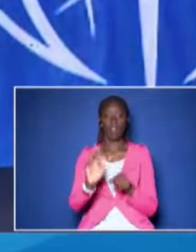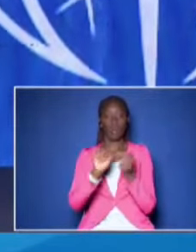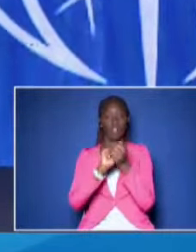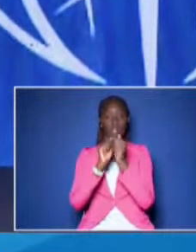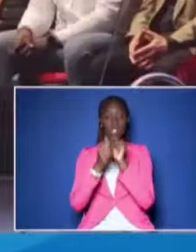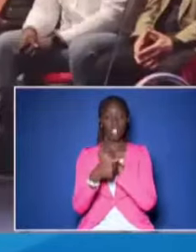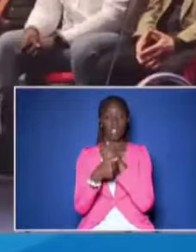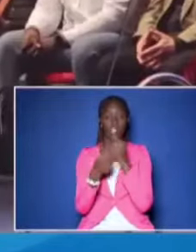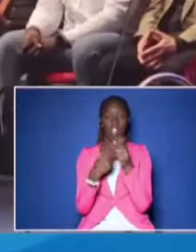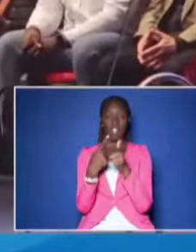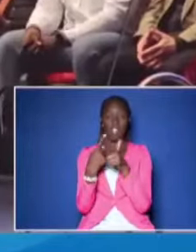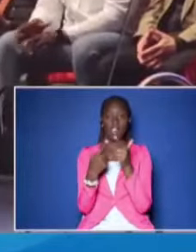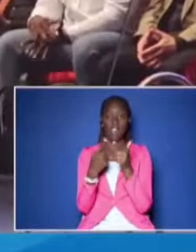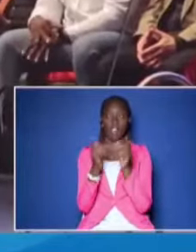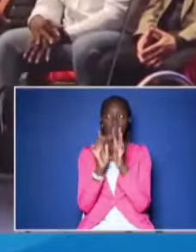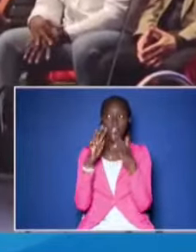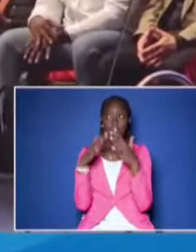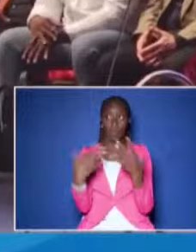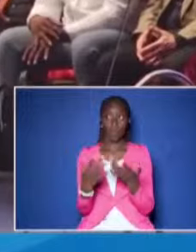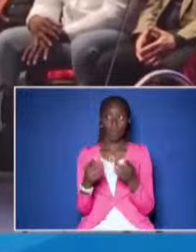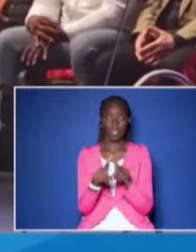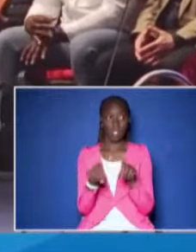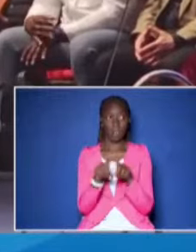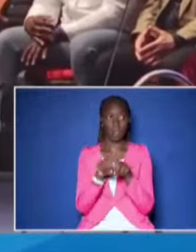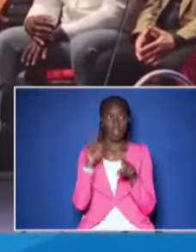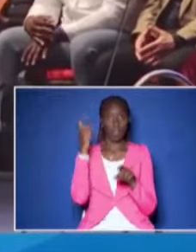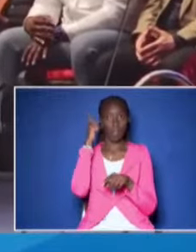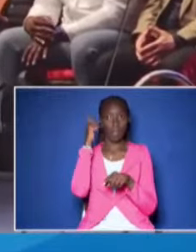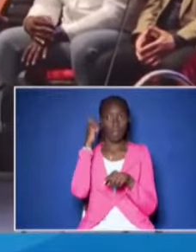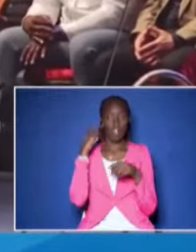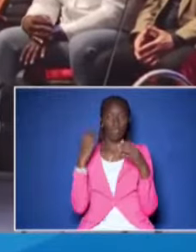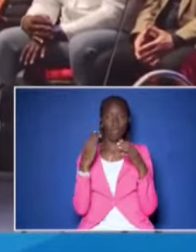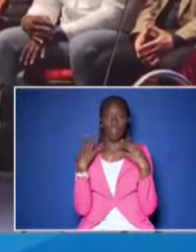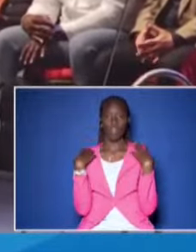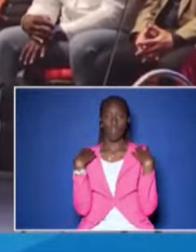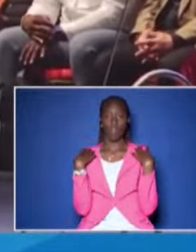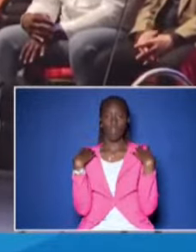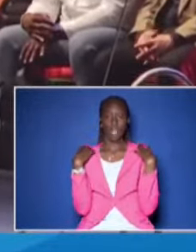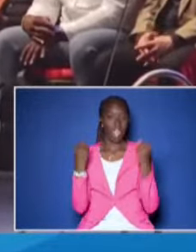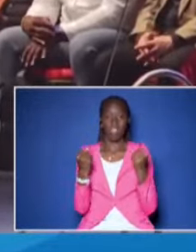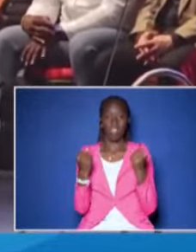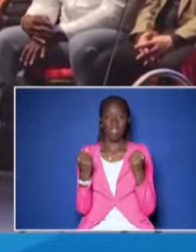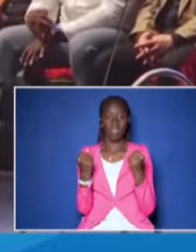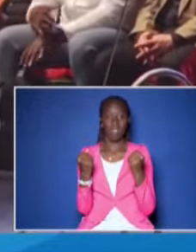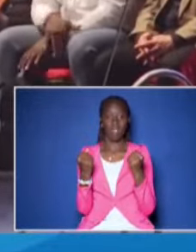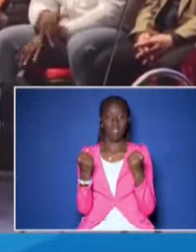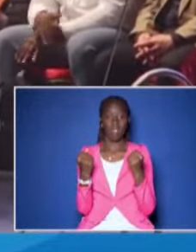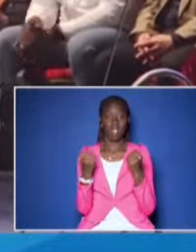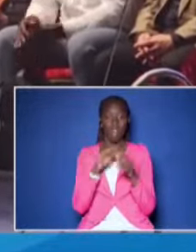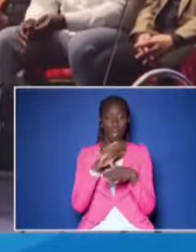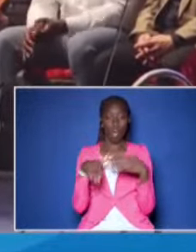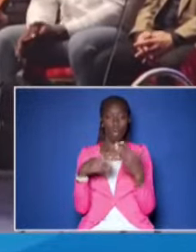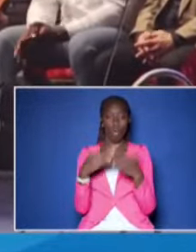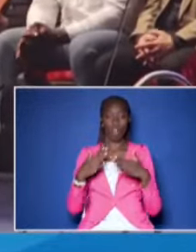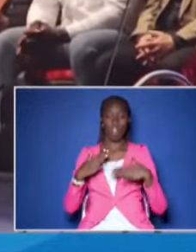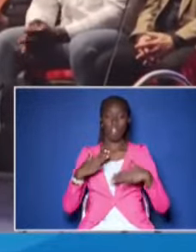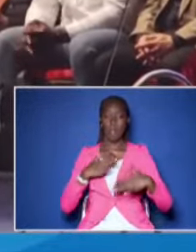mind of wealth the source of Health world of